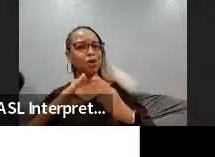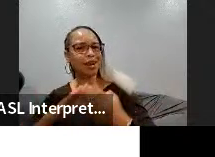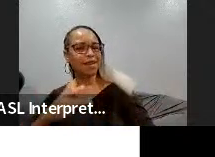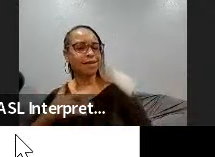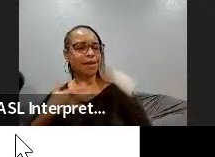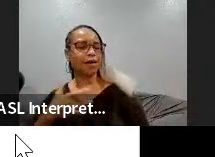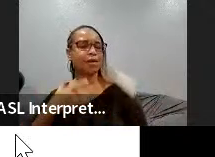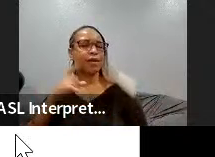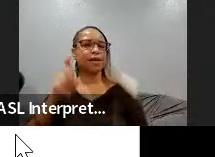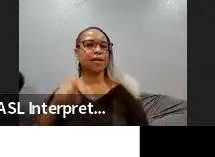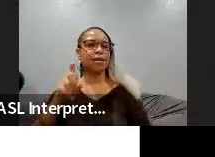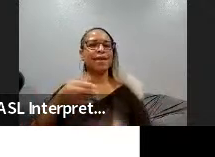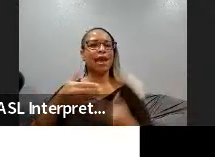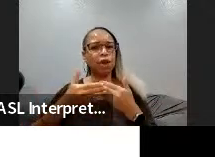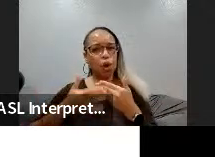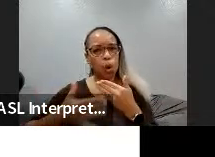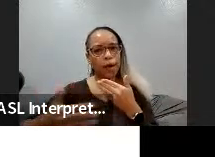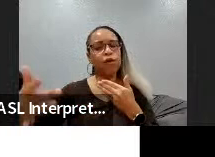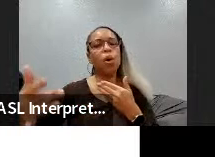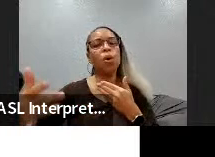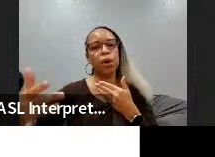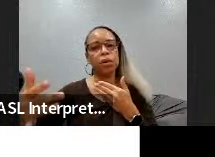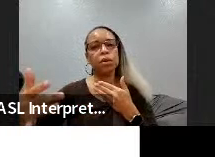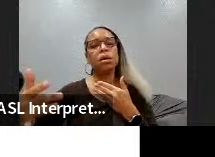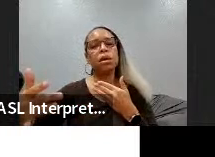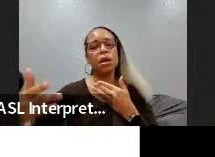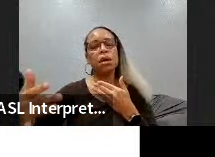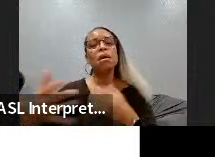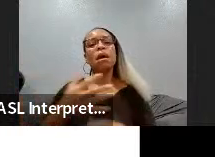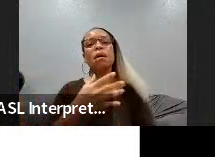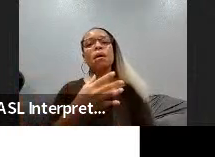far as moving forward. And